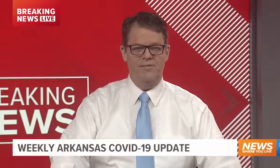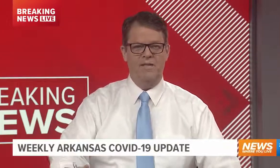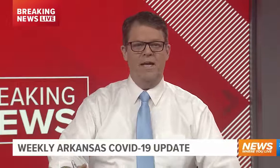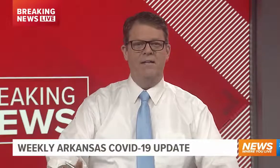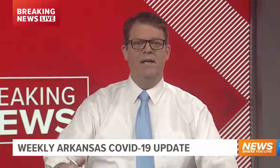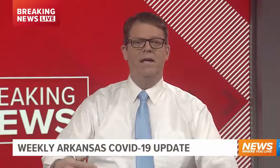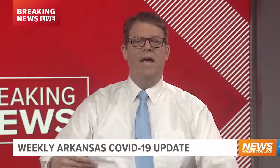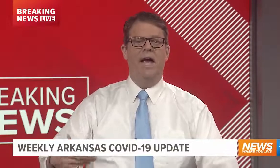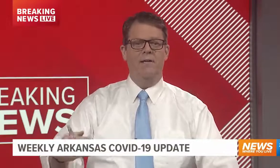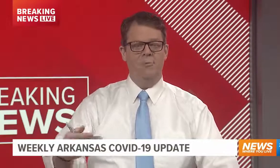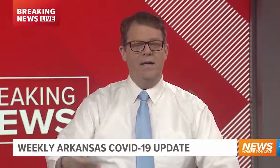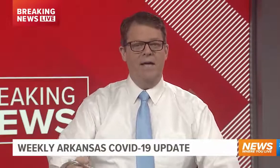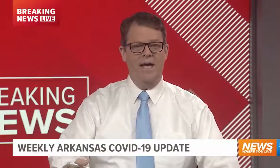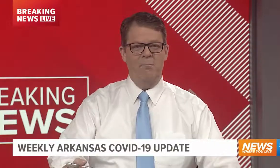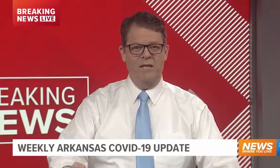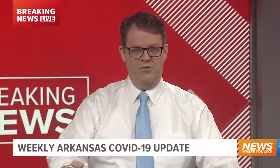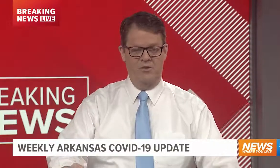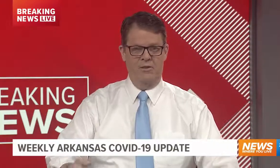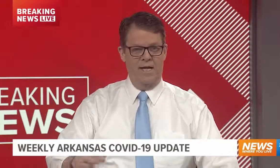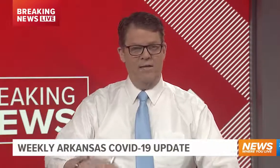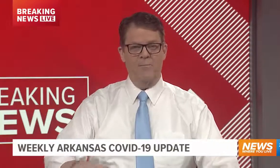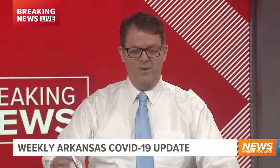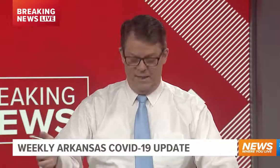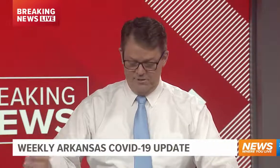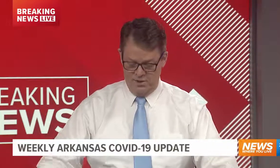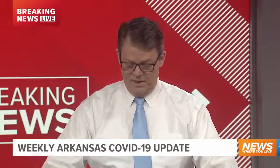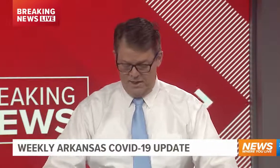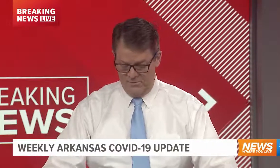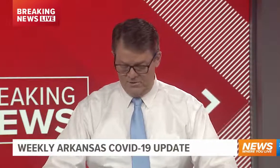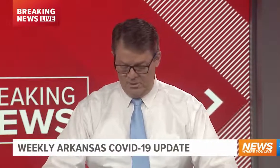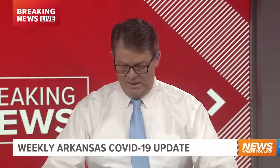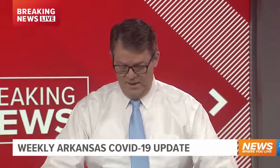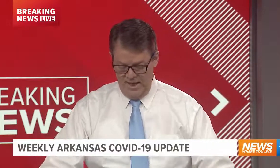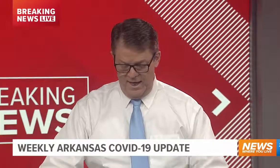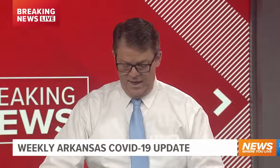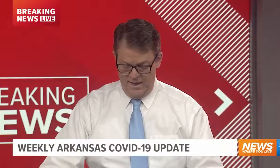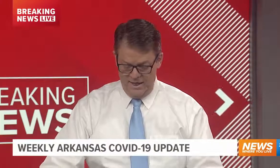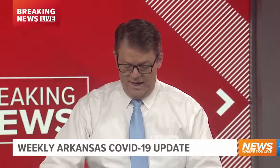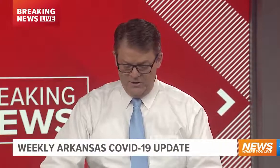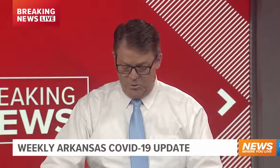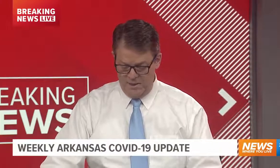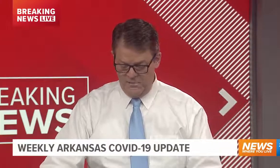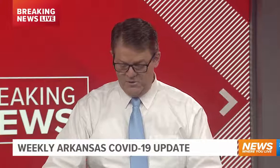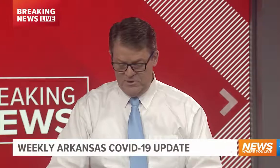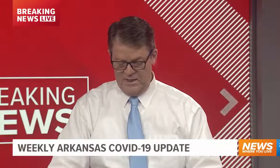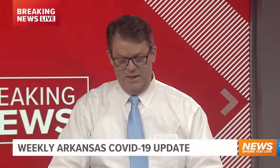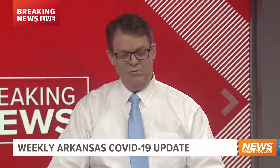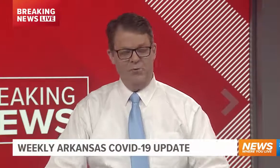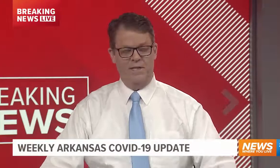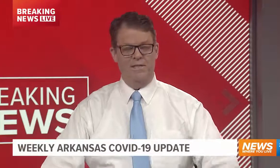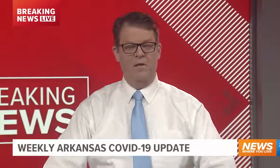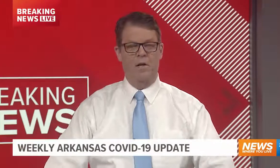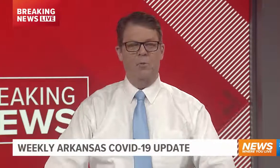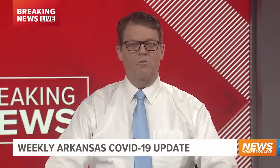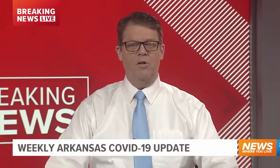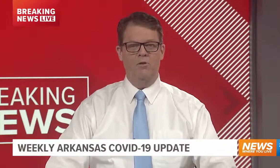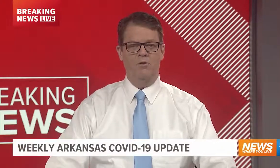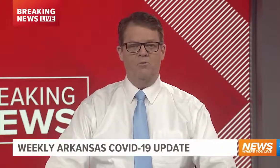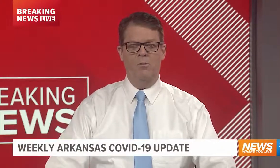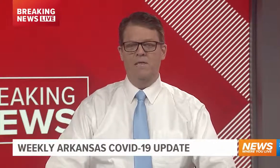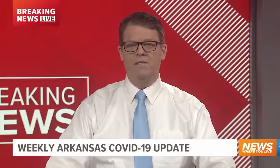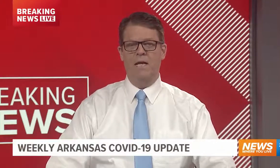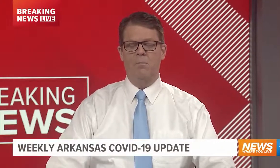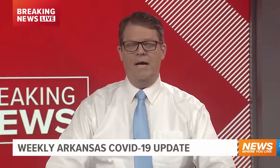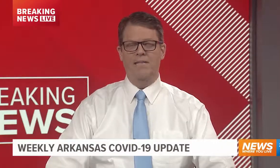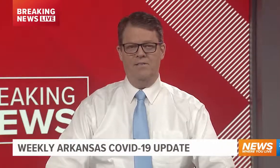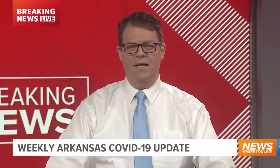by the state has been administered. That number keeps going up as well. And then a 20% increase in the number of doses